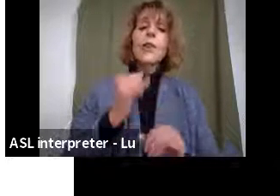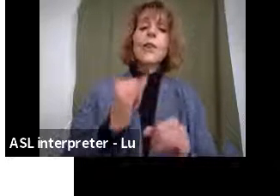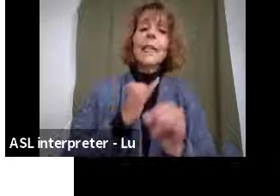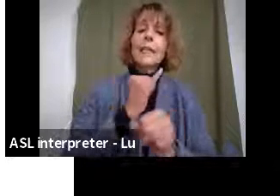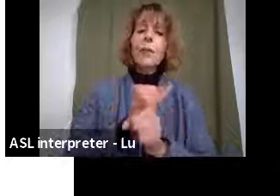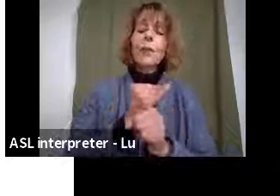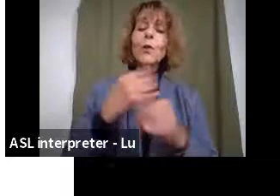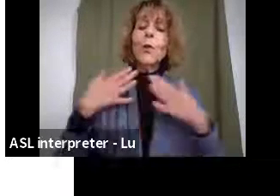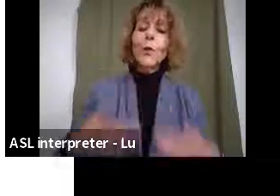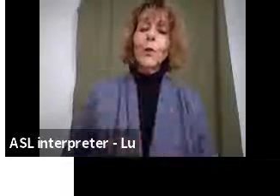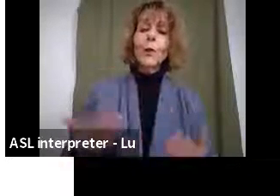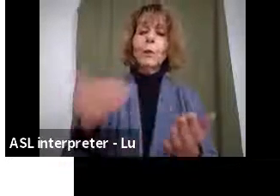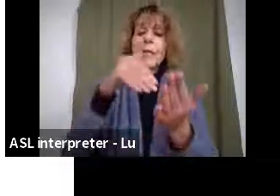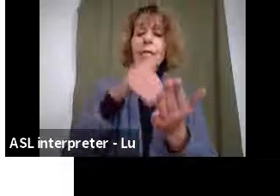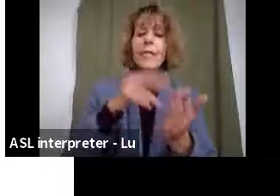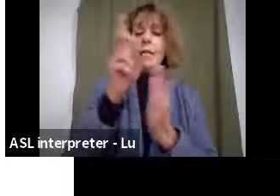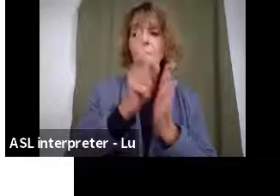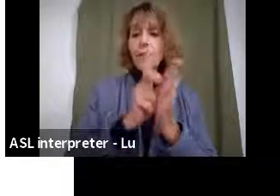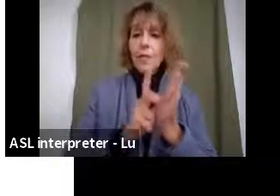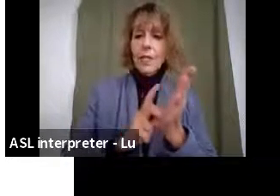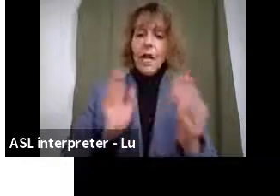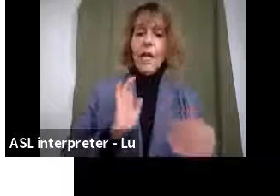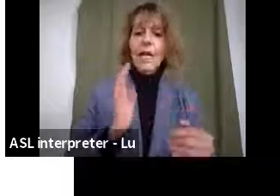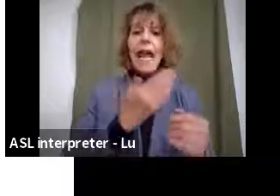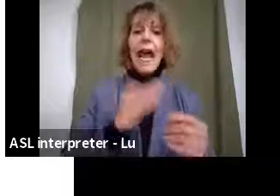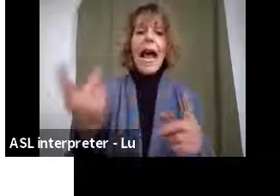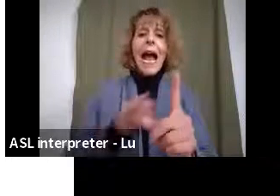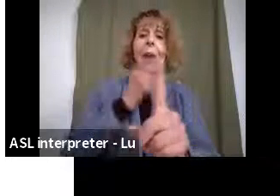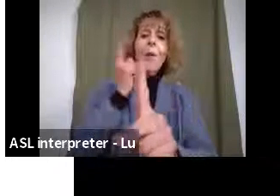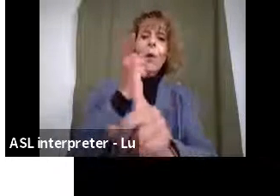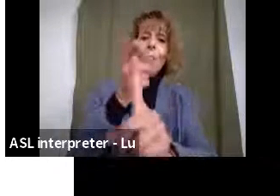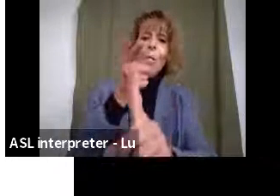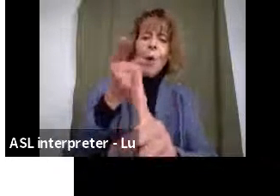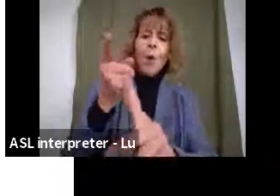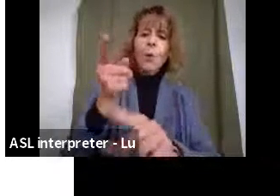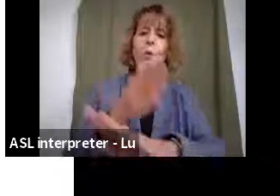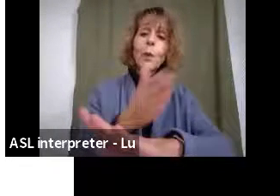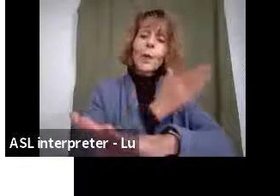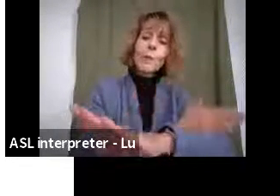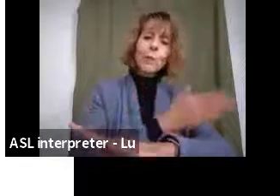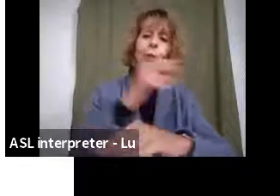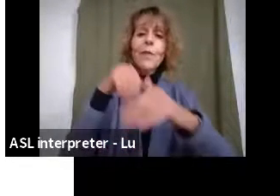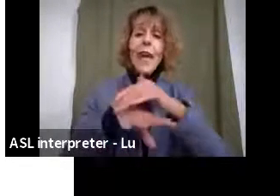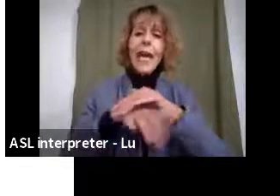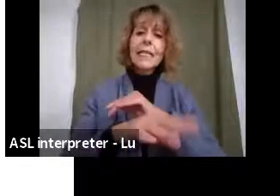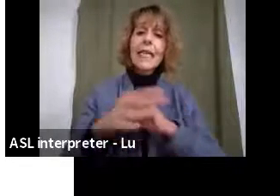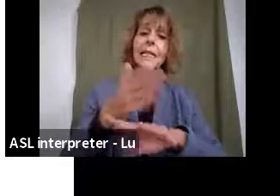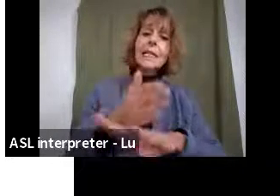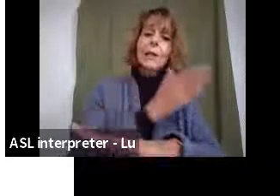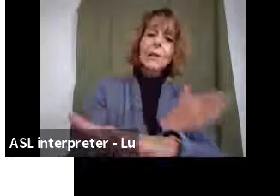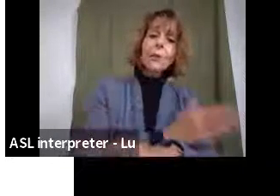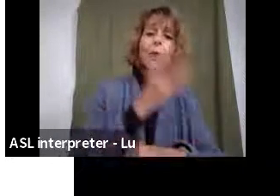uh, for people from different socioeconomic backgrounds. We really believe